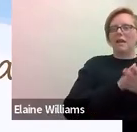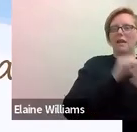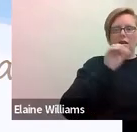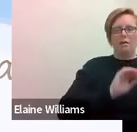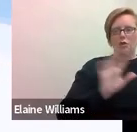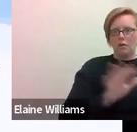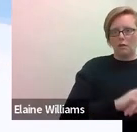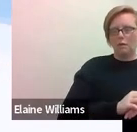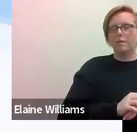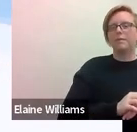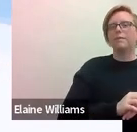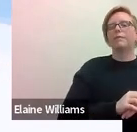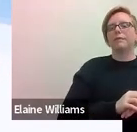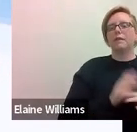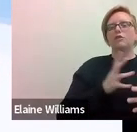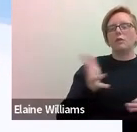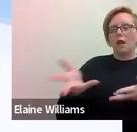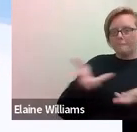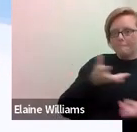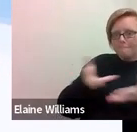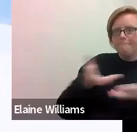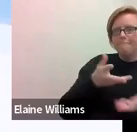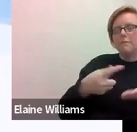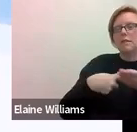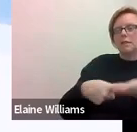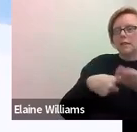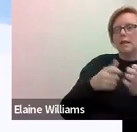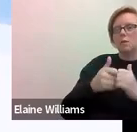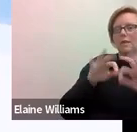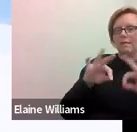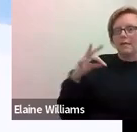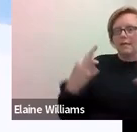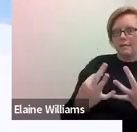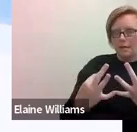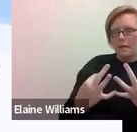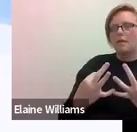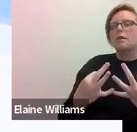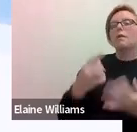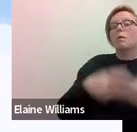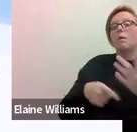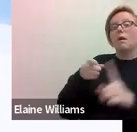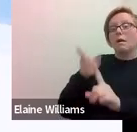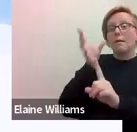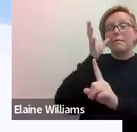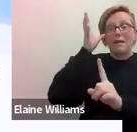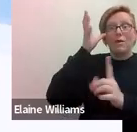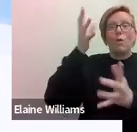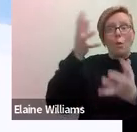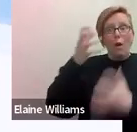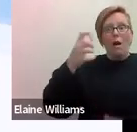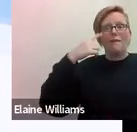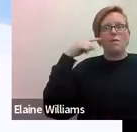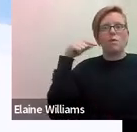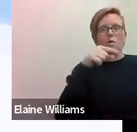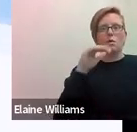lot of discussion with the family at the meeting about what the parent really wants for their child.